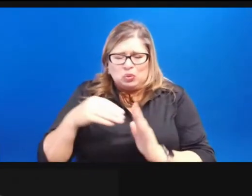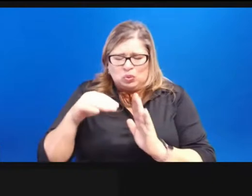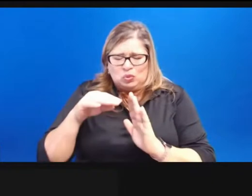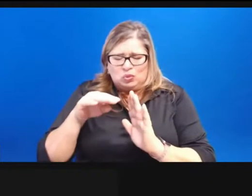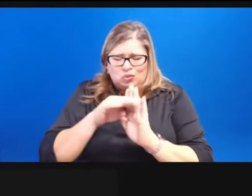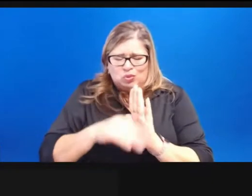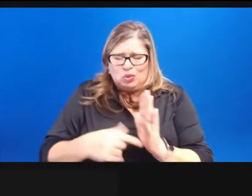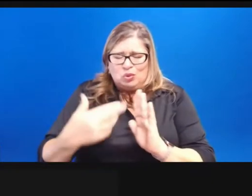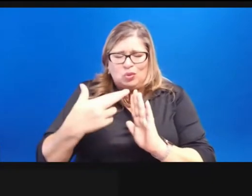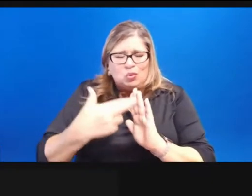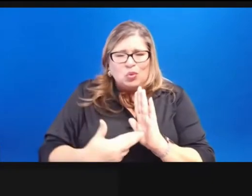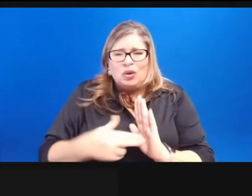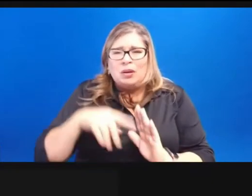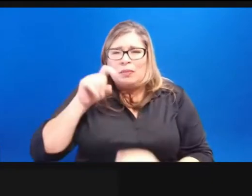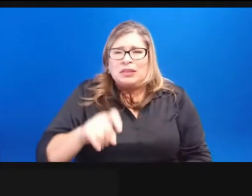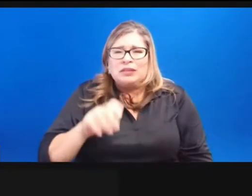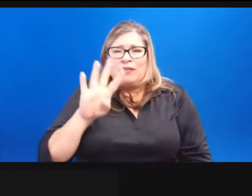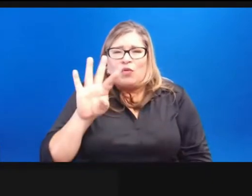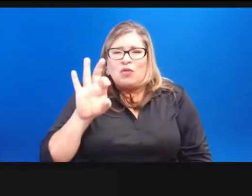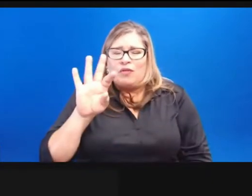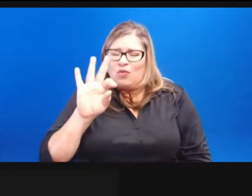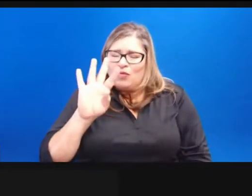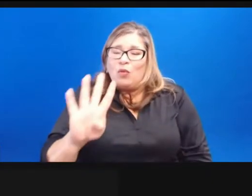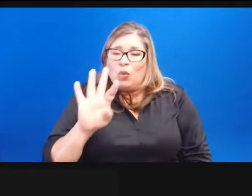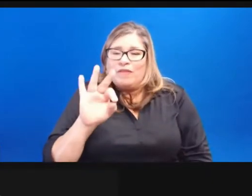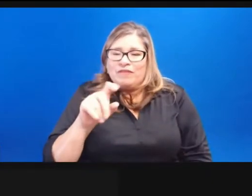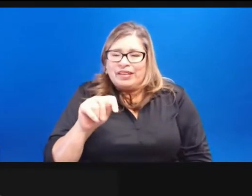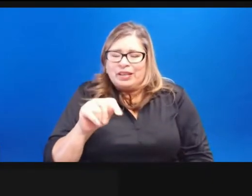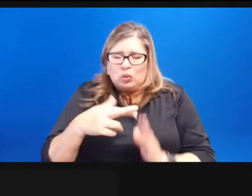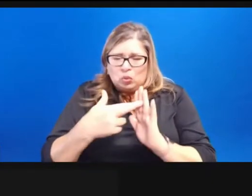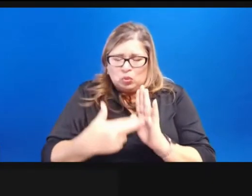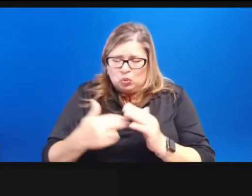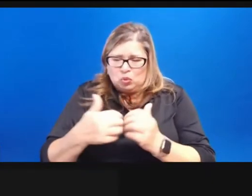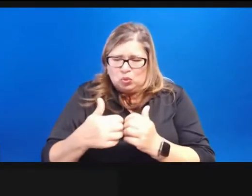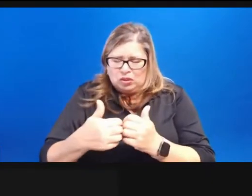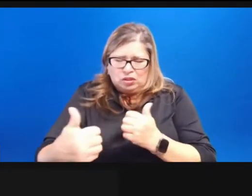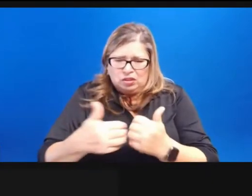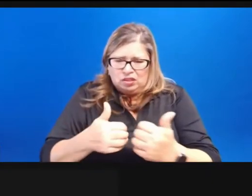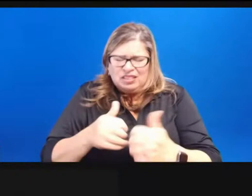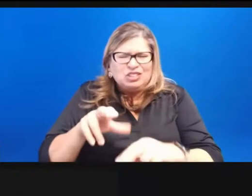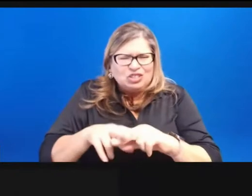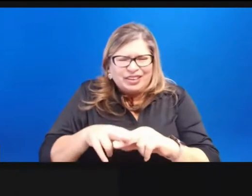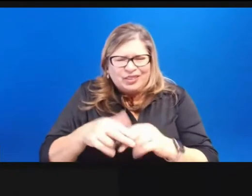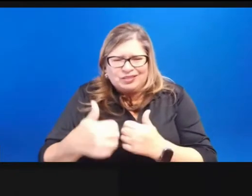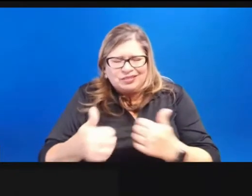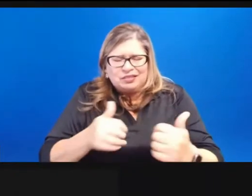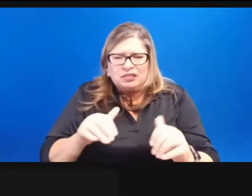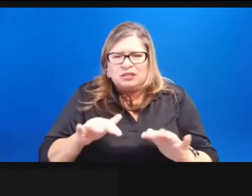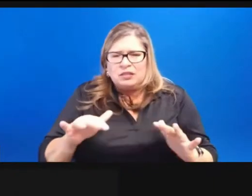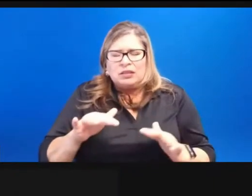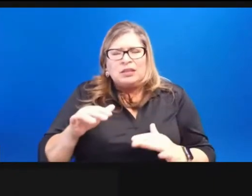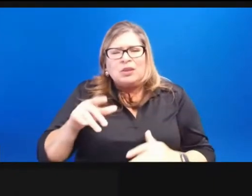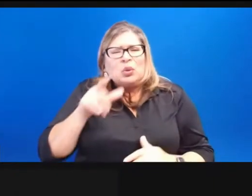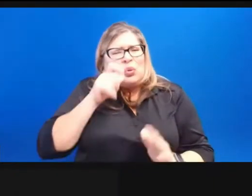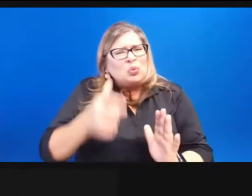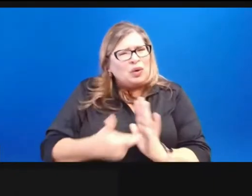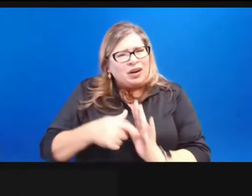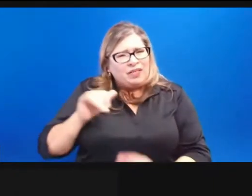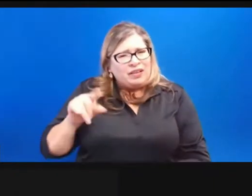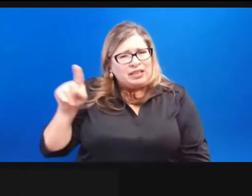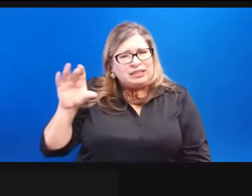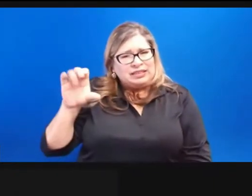student chairs be less than 4 feet. Is this a CDC requirement? And I guess what led to this change for